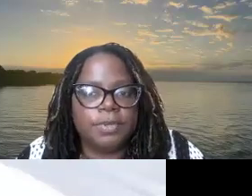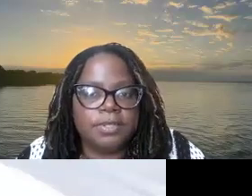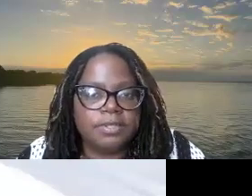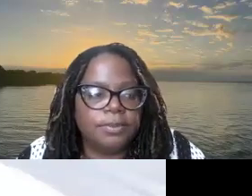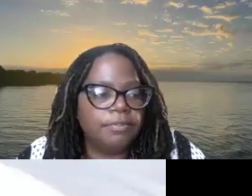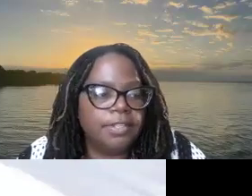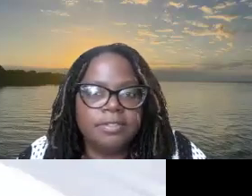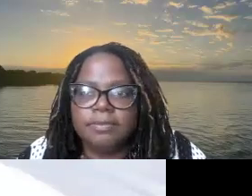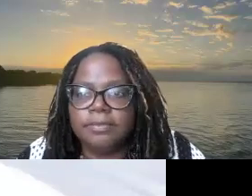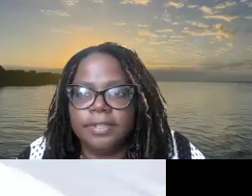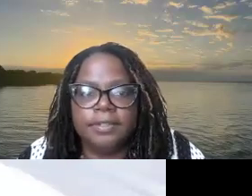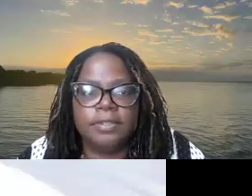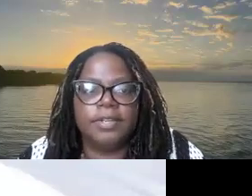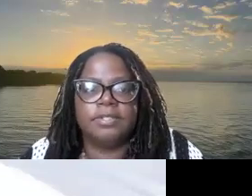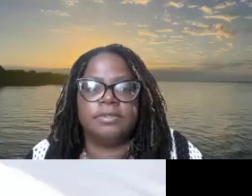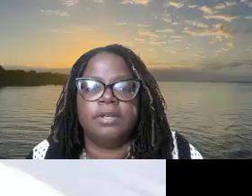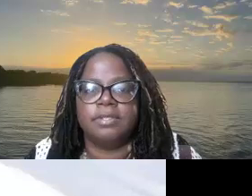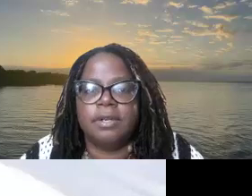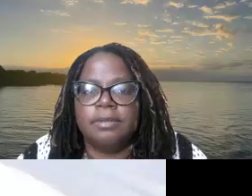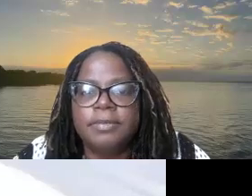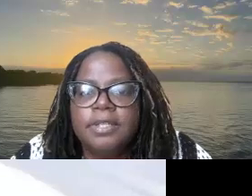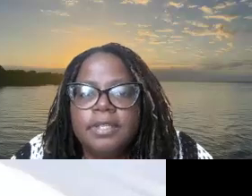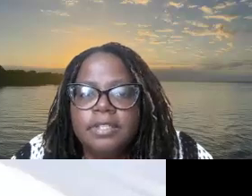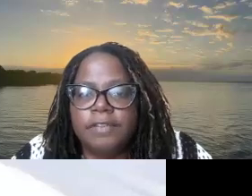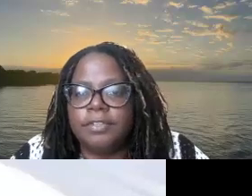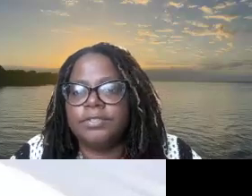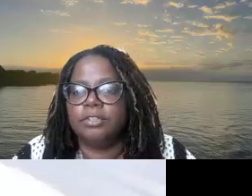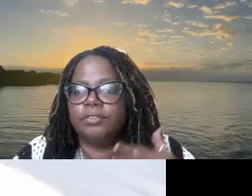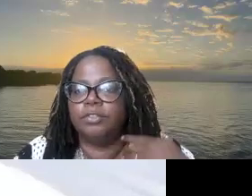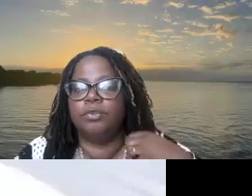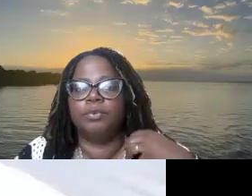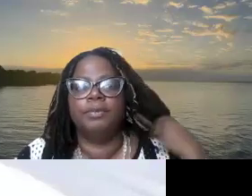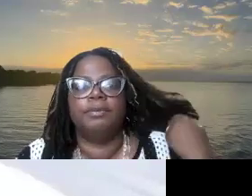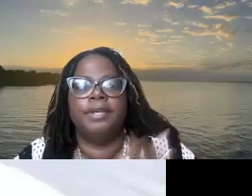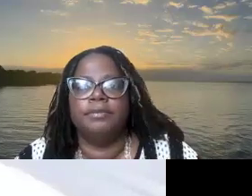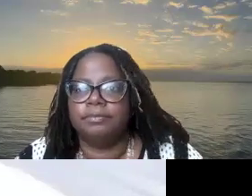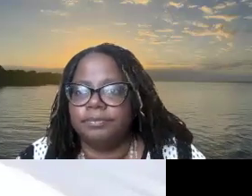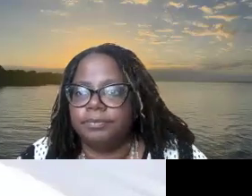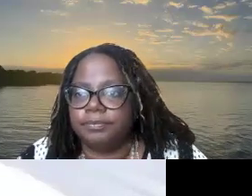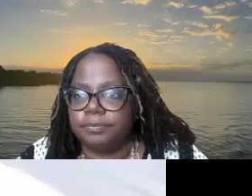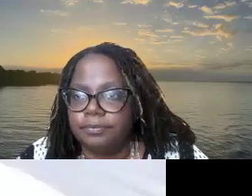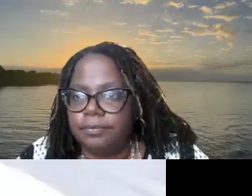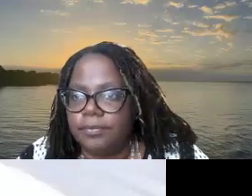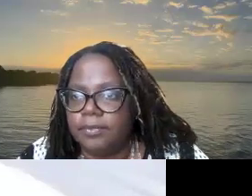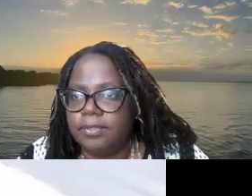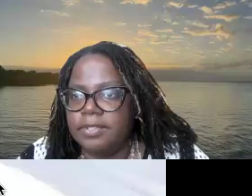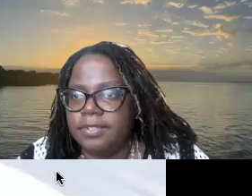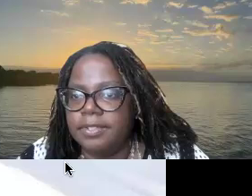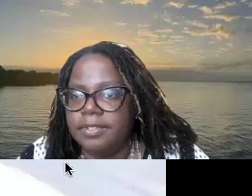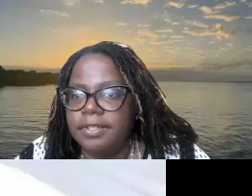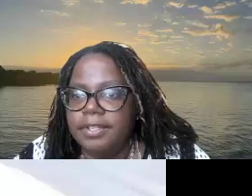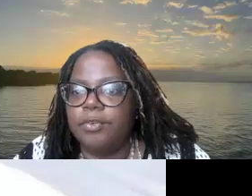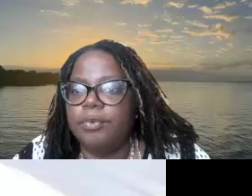emotional response to an event, right, that threatens or causes harm. It's often the result of an overwhelming amount